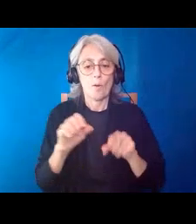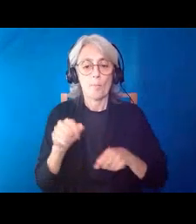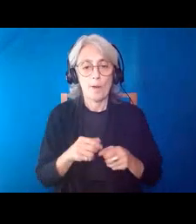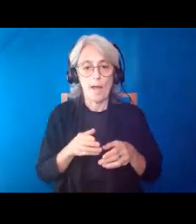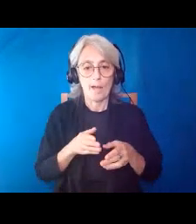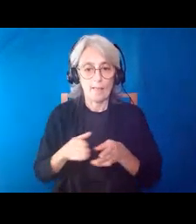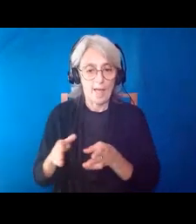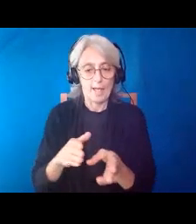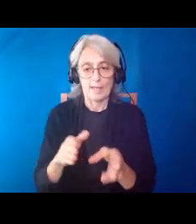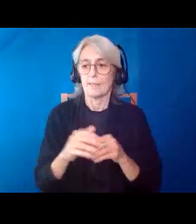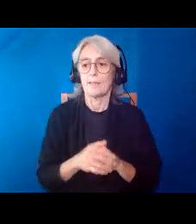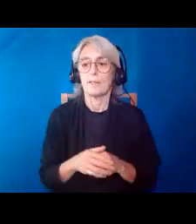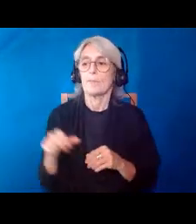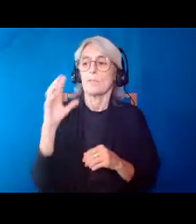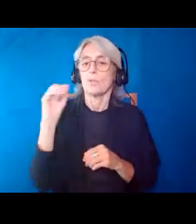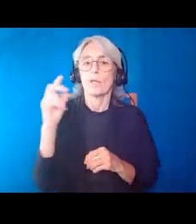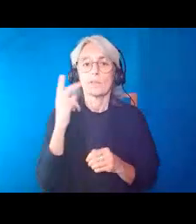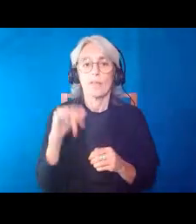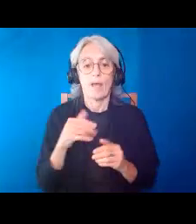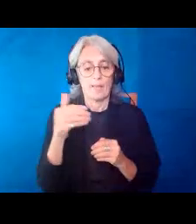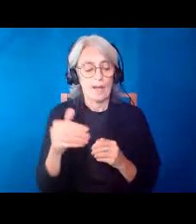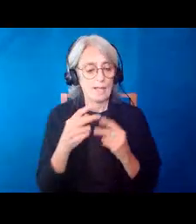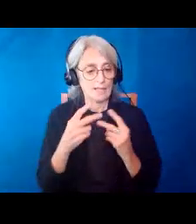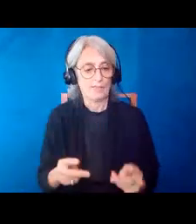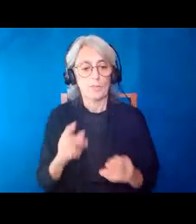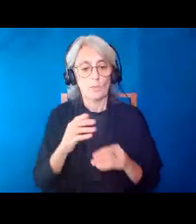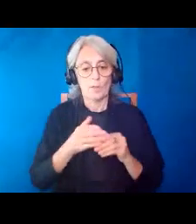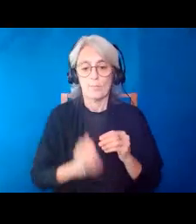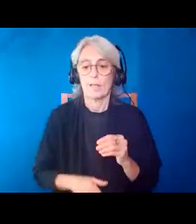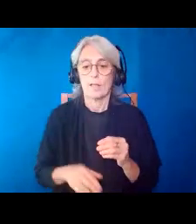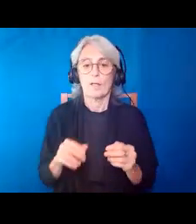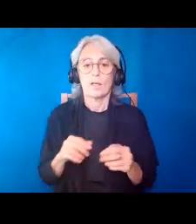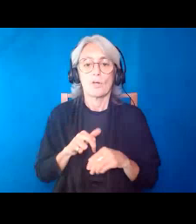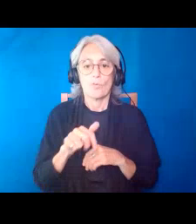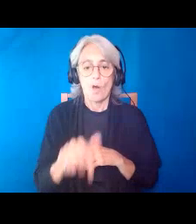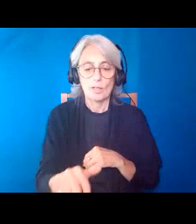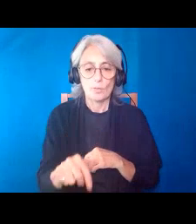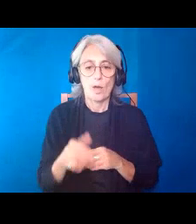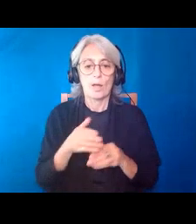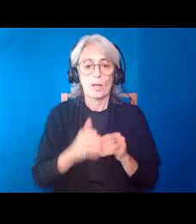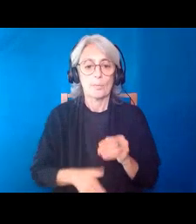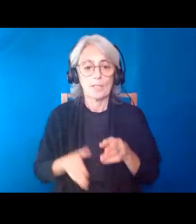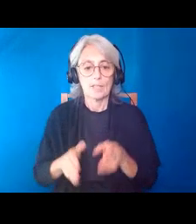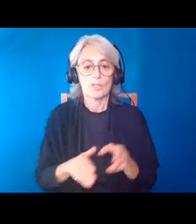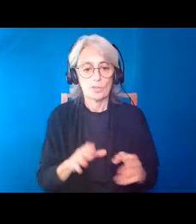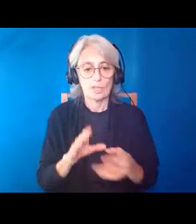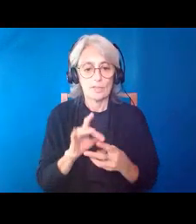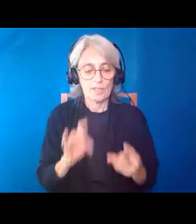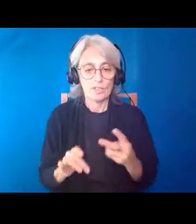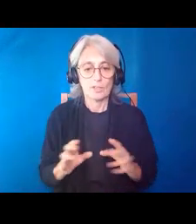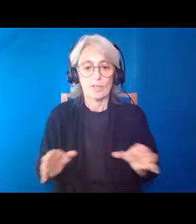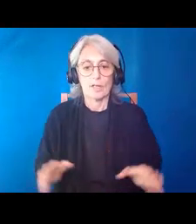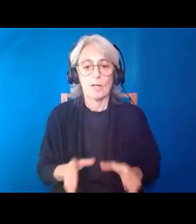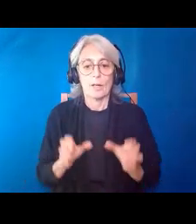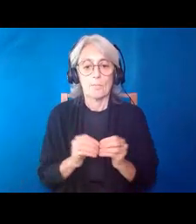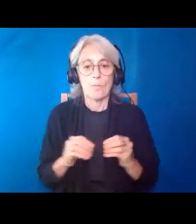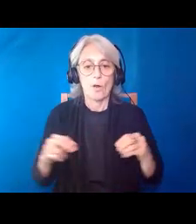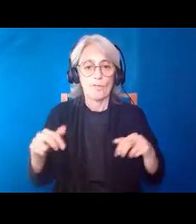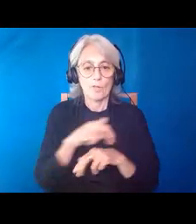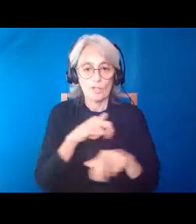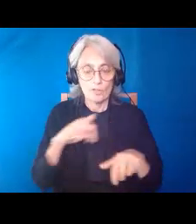hopefully in the next visit. It'll be all completed, crosswalks and complete streets features, encouraging greater foot traffic and revitalizing